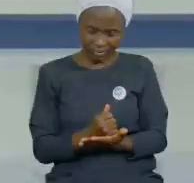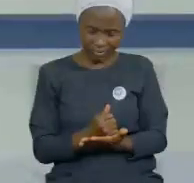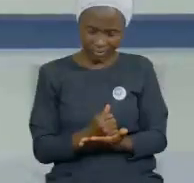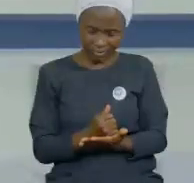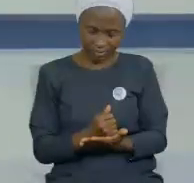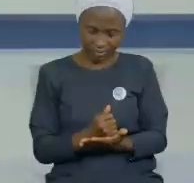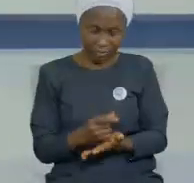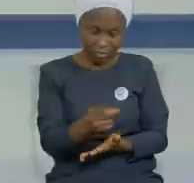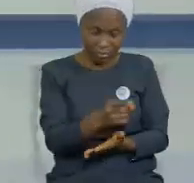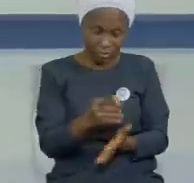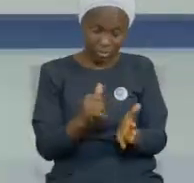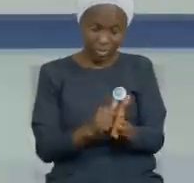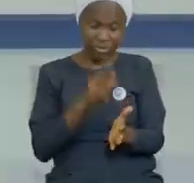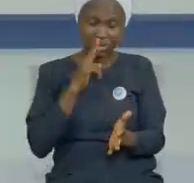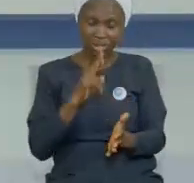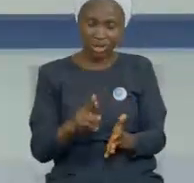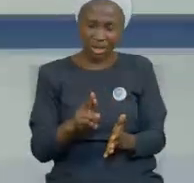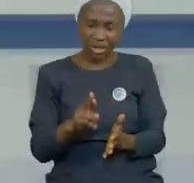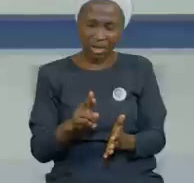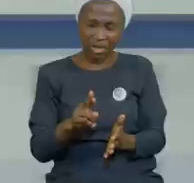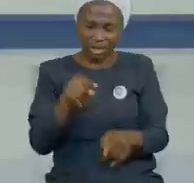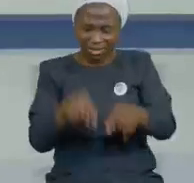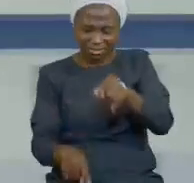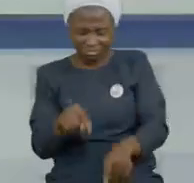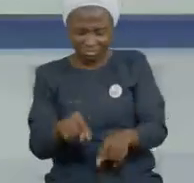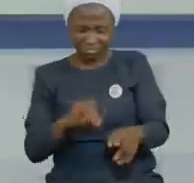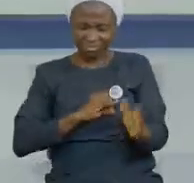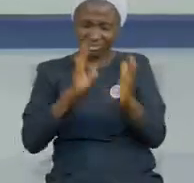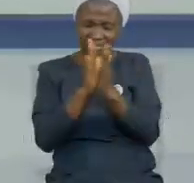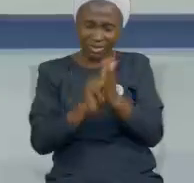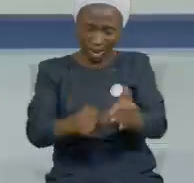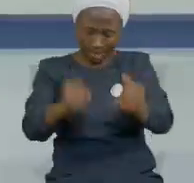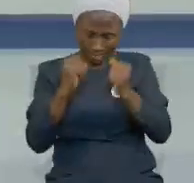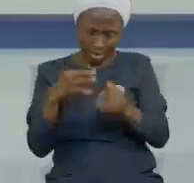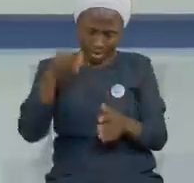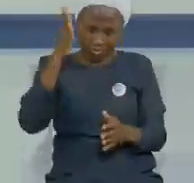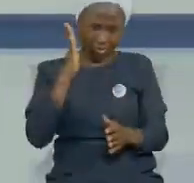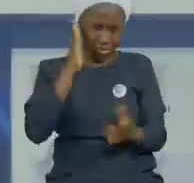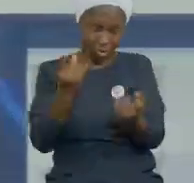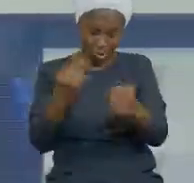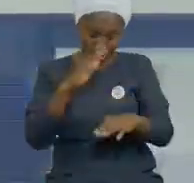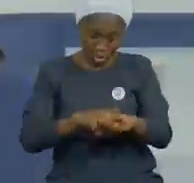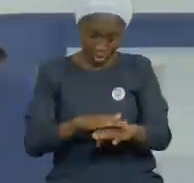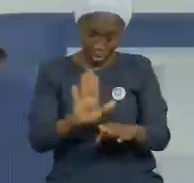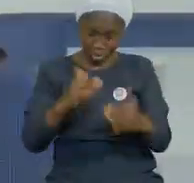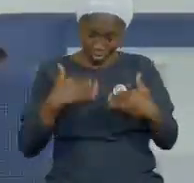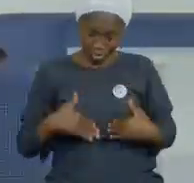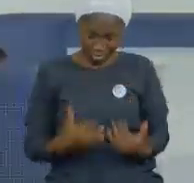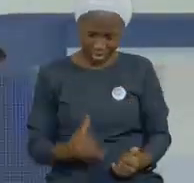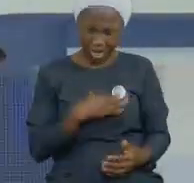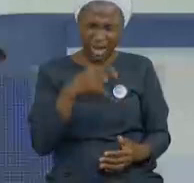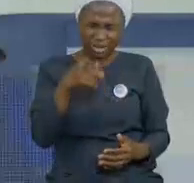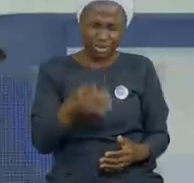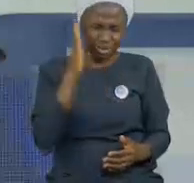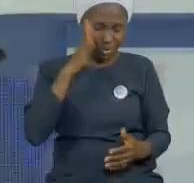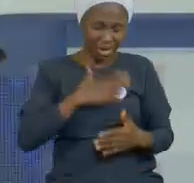Those who are maimed, those who are paralyzed, I pray that the power of God will come upon your body now and you enjoy